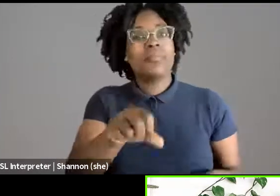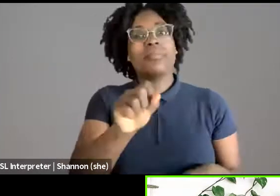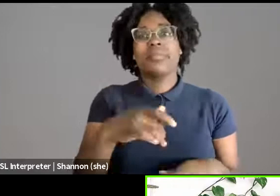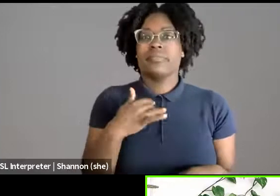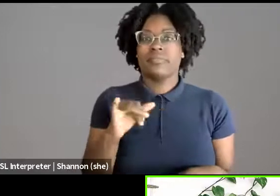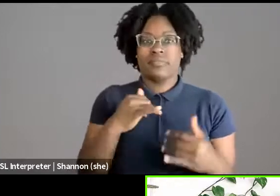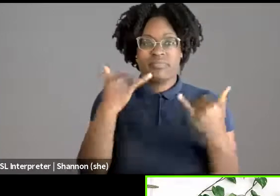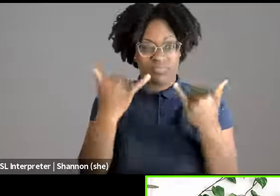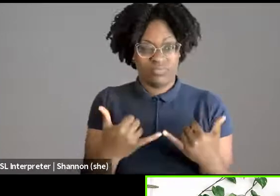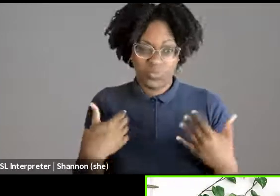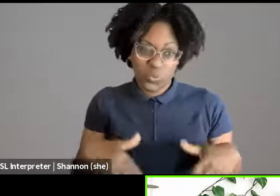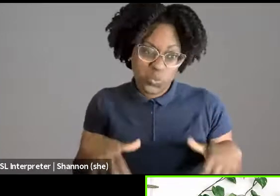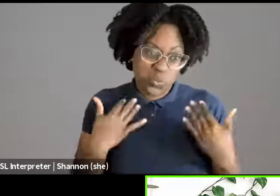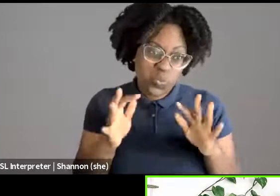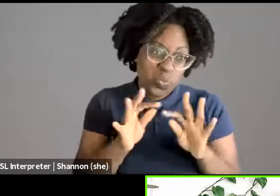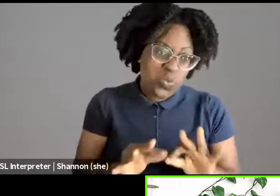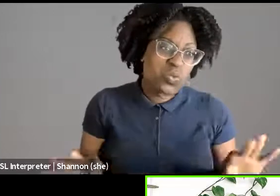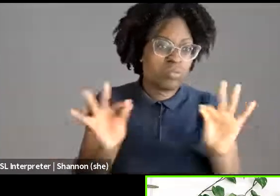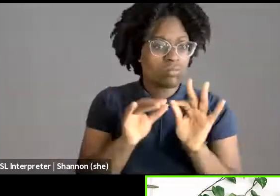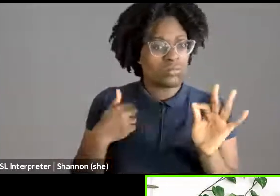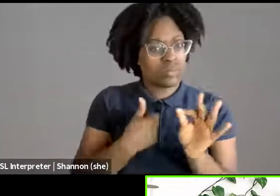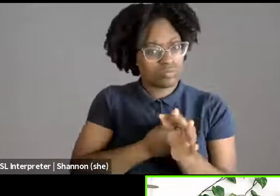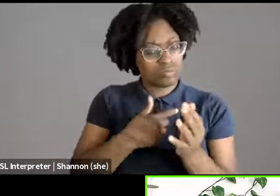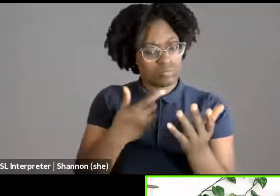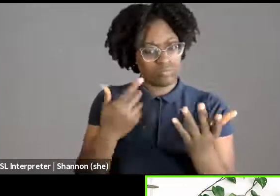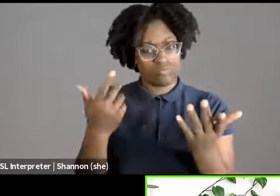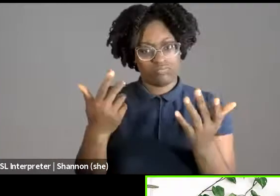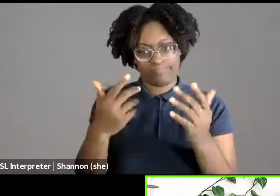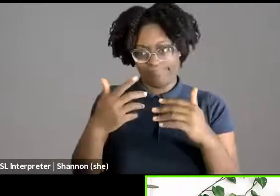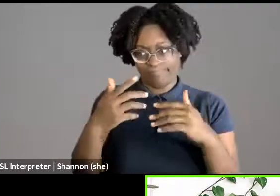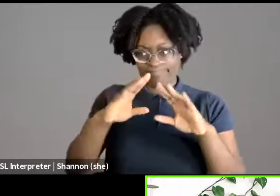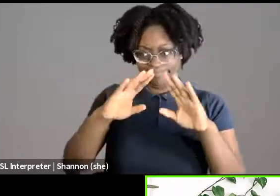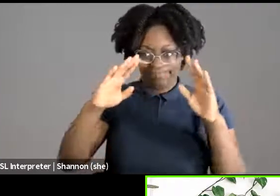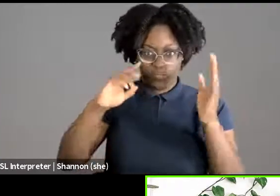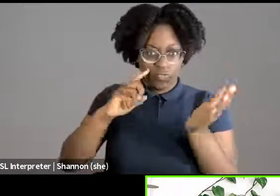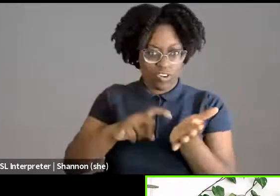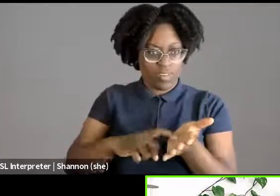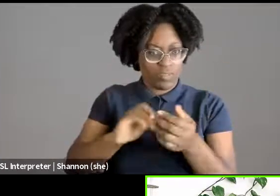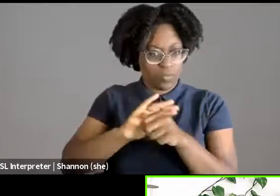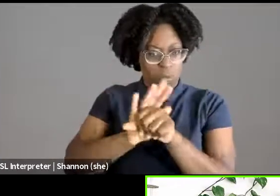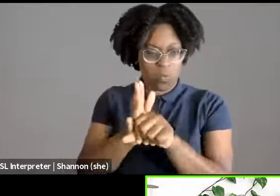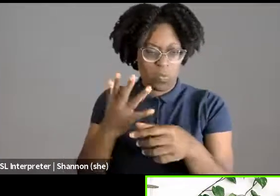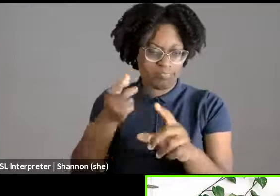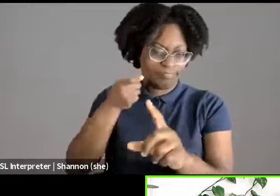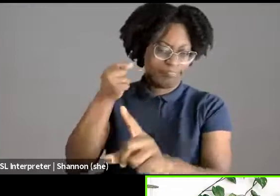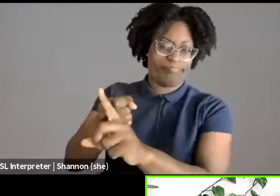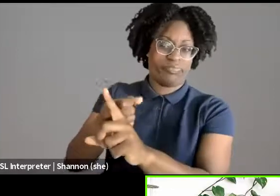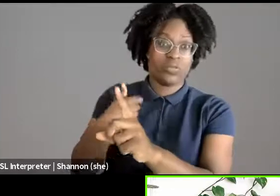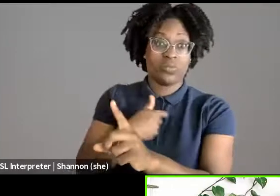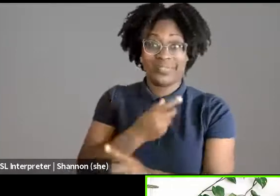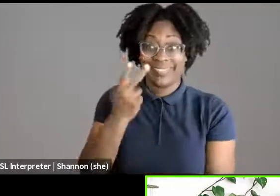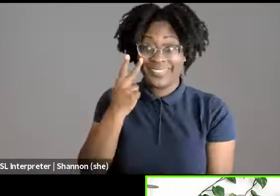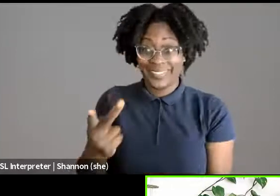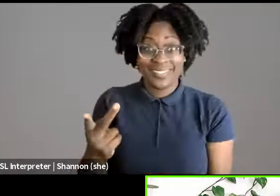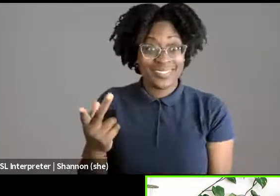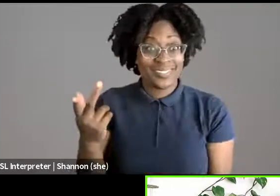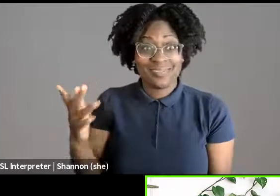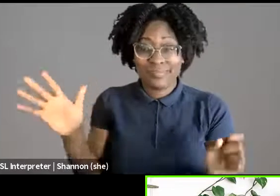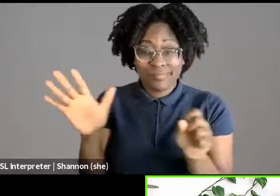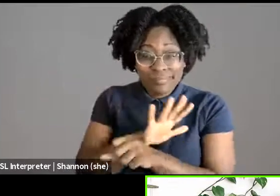seen threats to an entire tribe, threats to entire families during